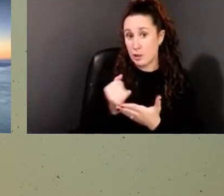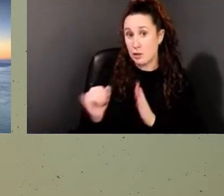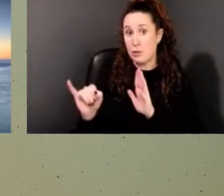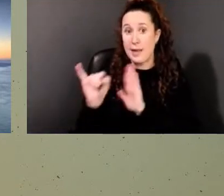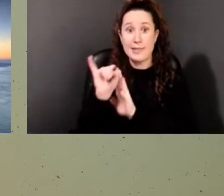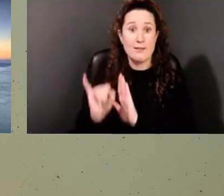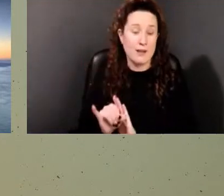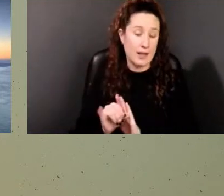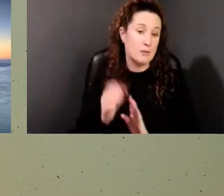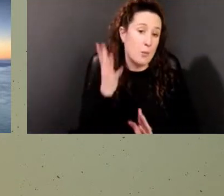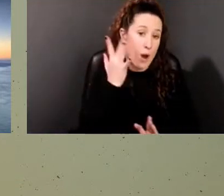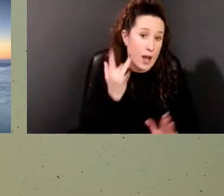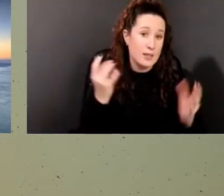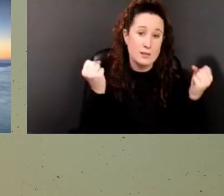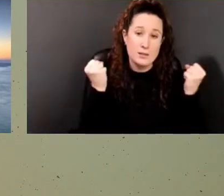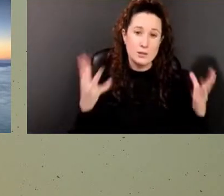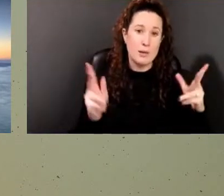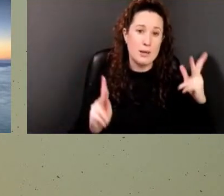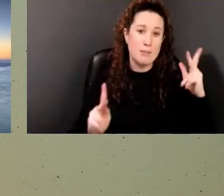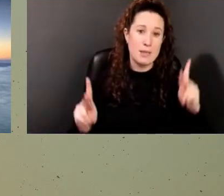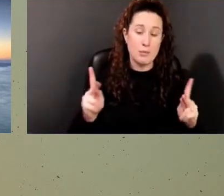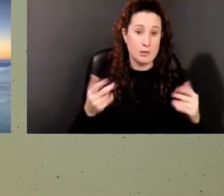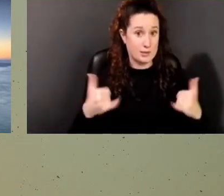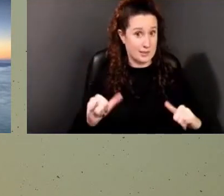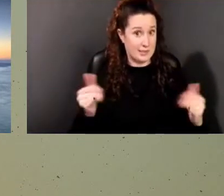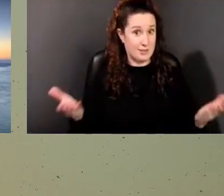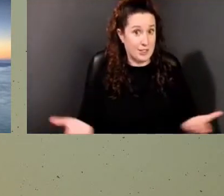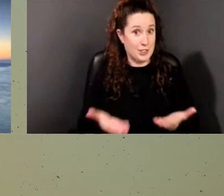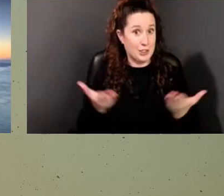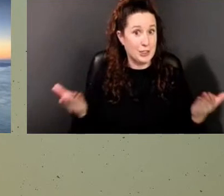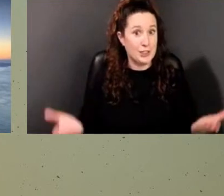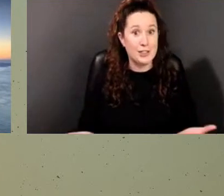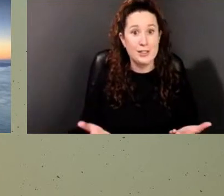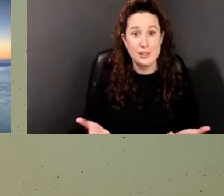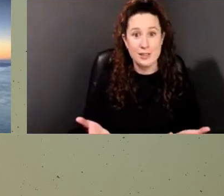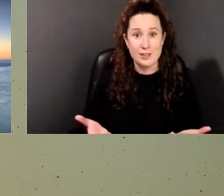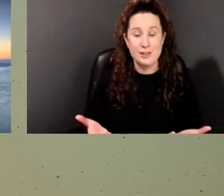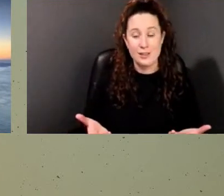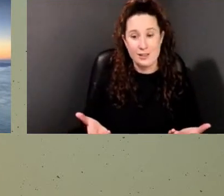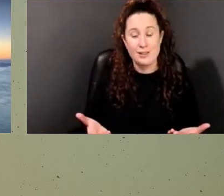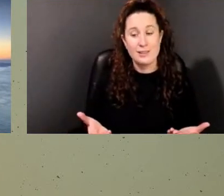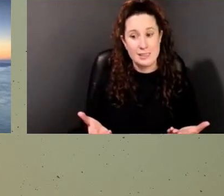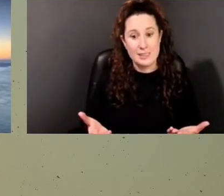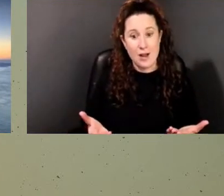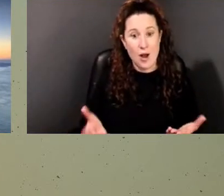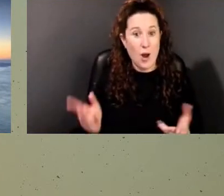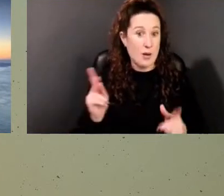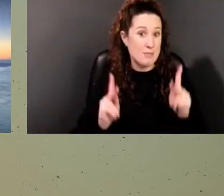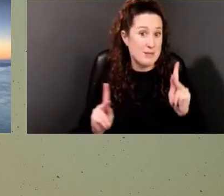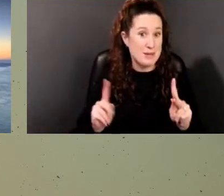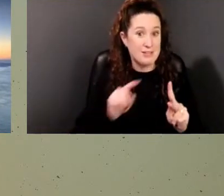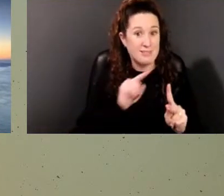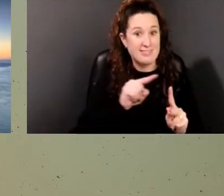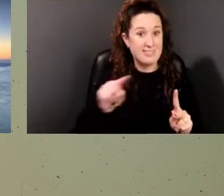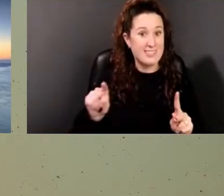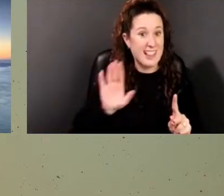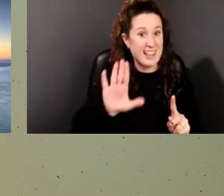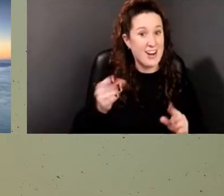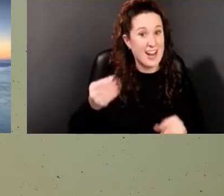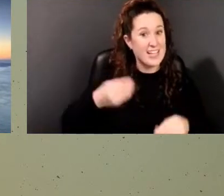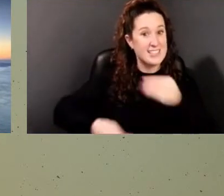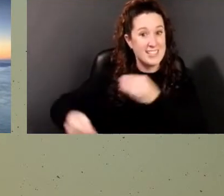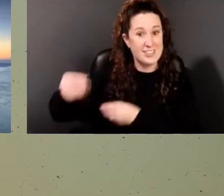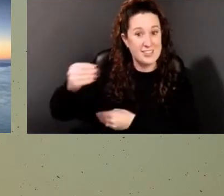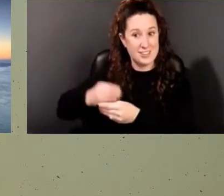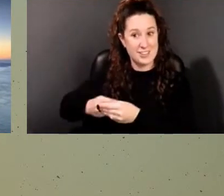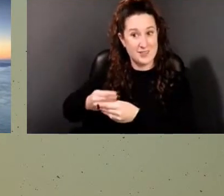so many people who are still here are people whose ancestors were here.